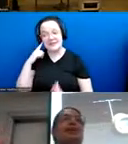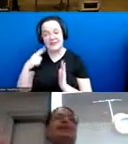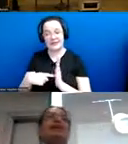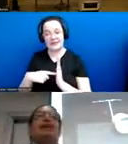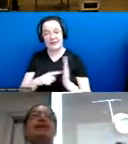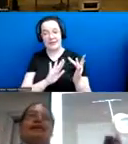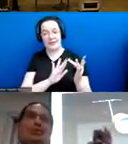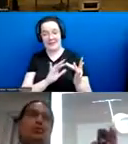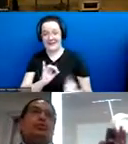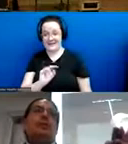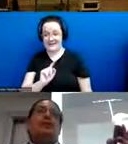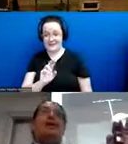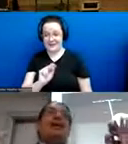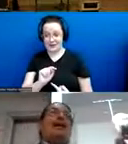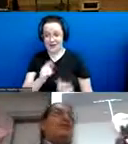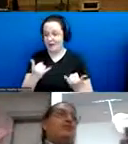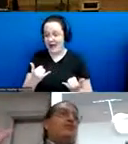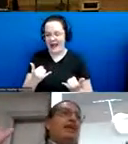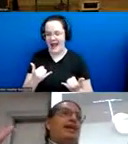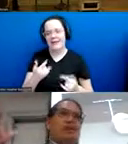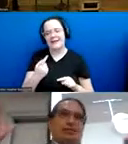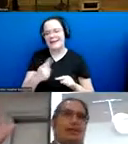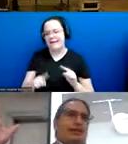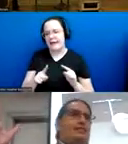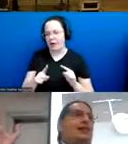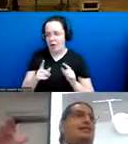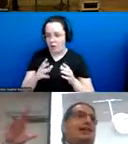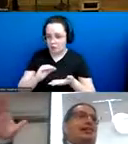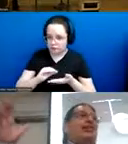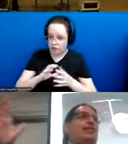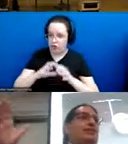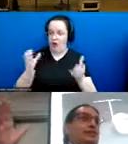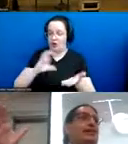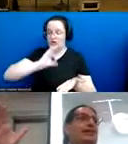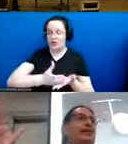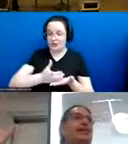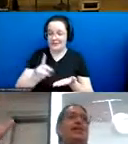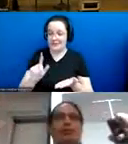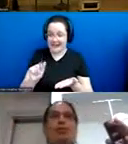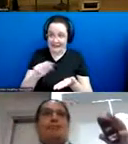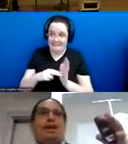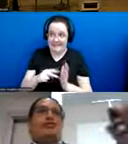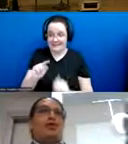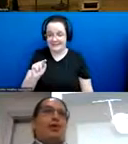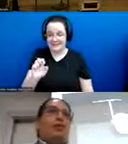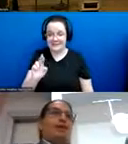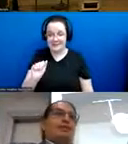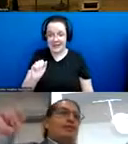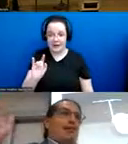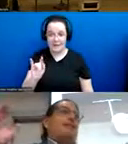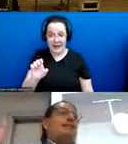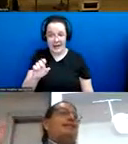do these days is to move large amounts of data, and what I mean like this, like terabytes of data, from one place to the other